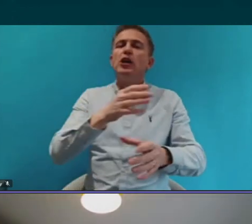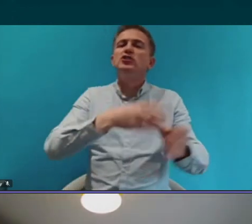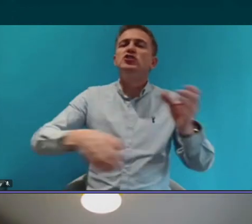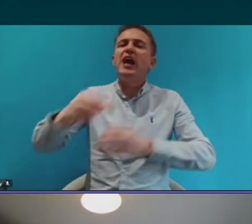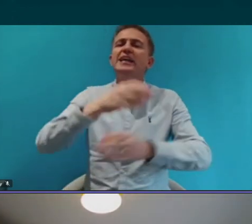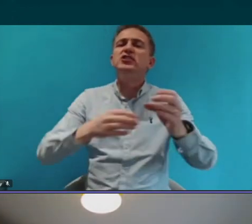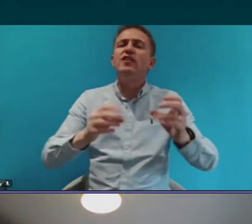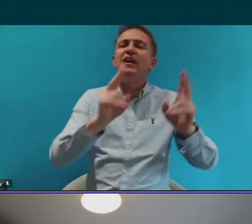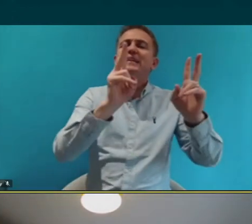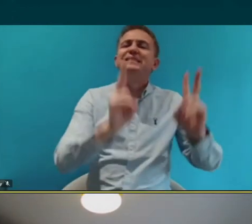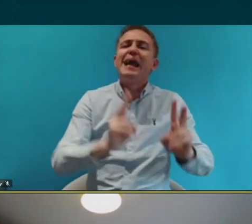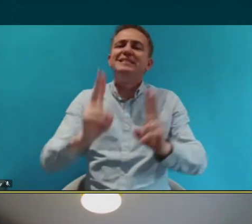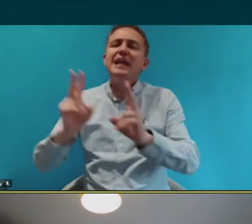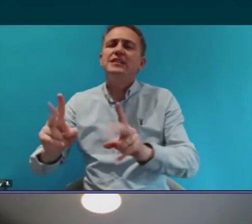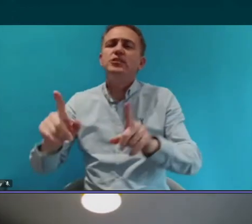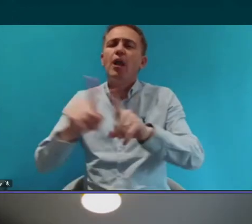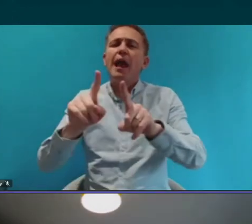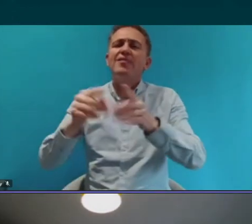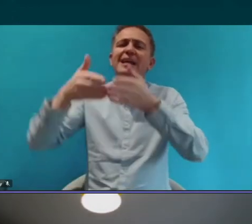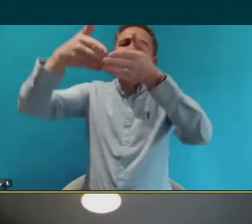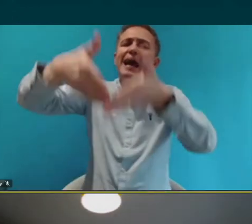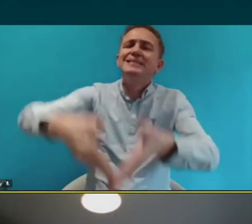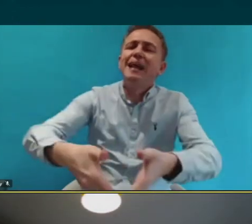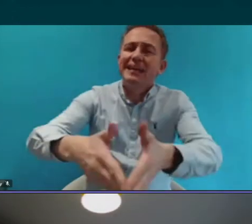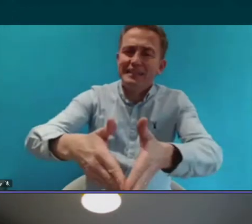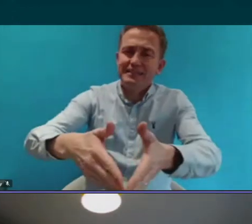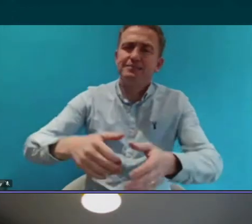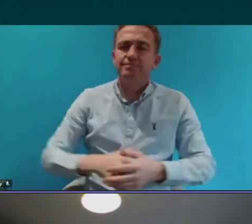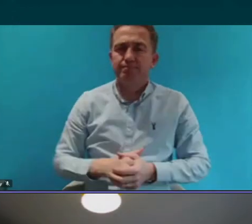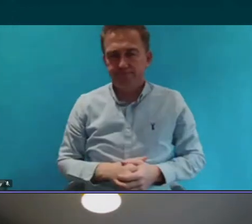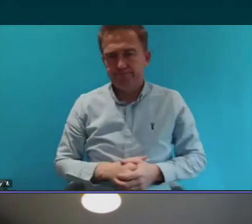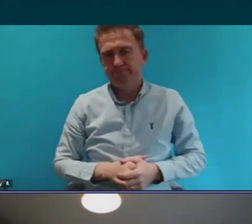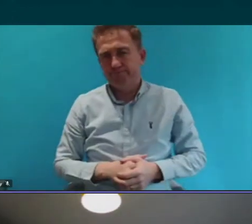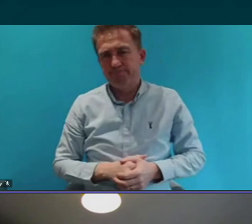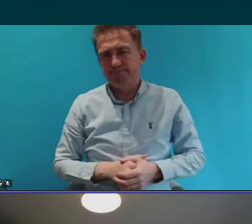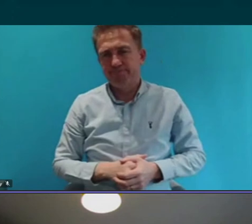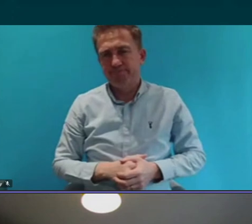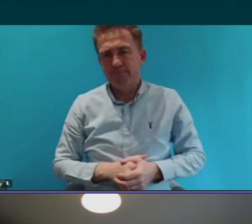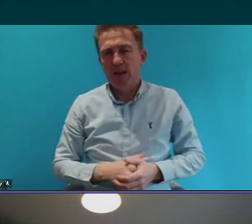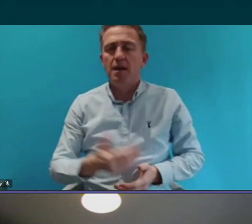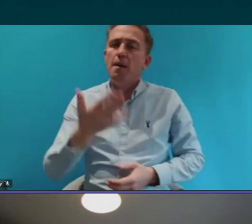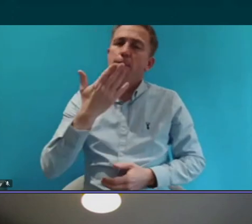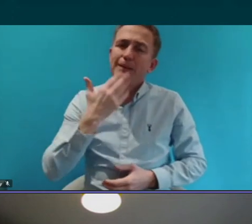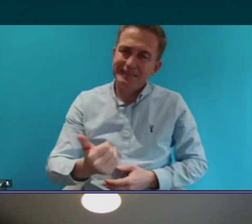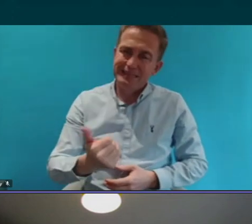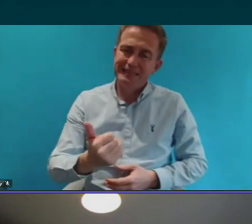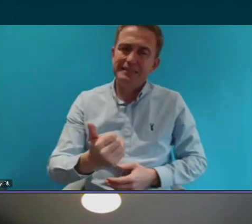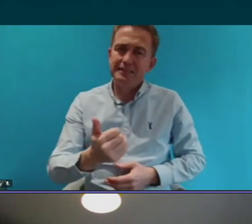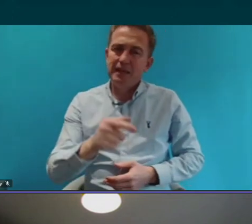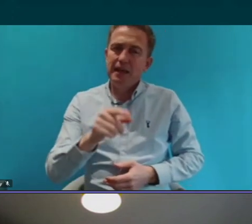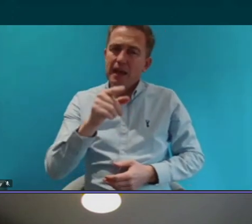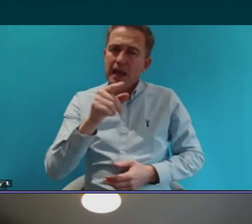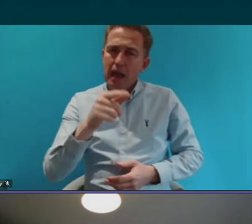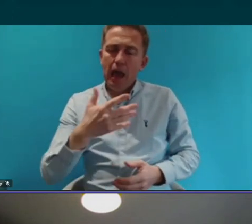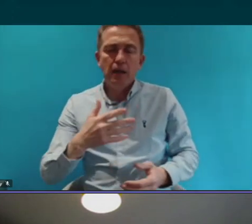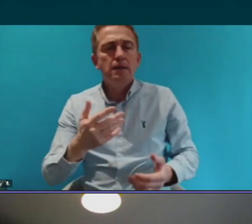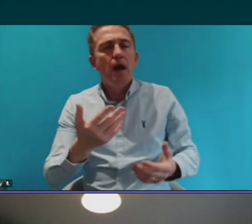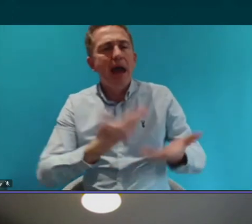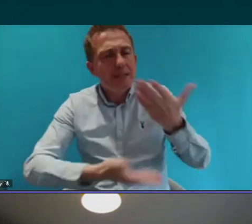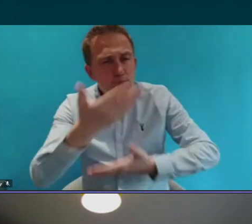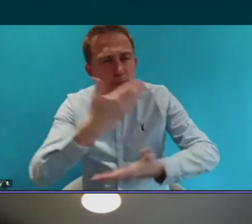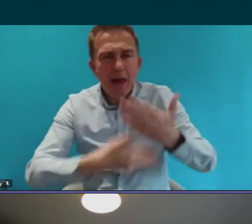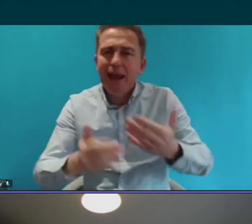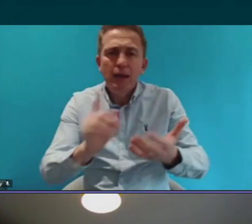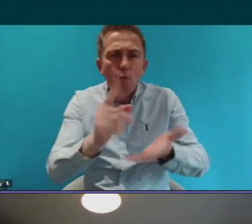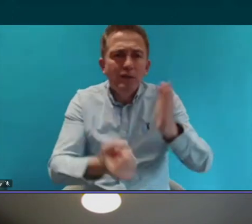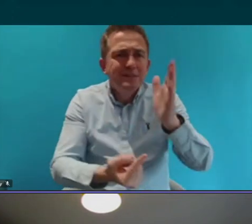the Titanic. So can I please get some kind of understanding of what is